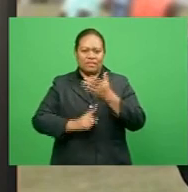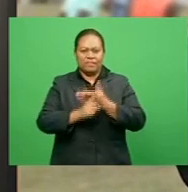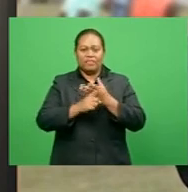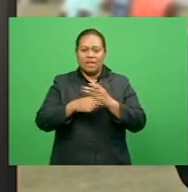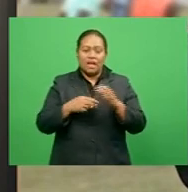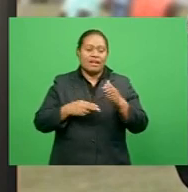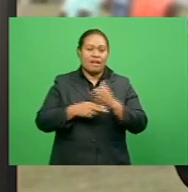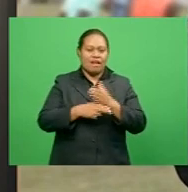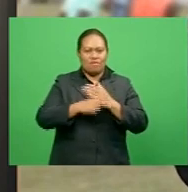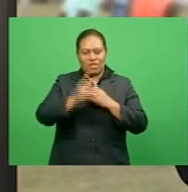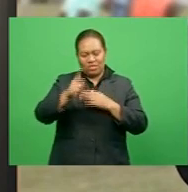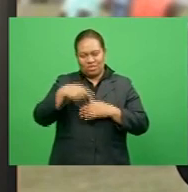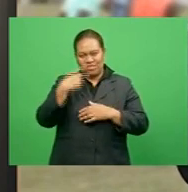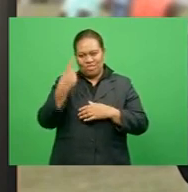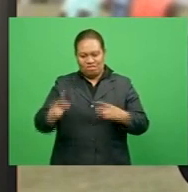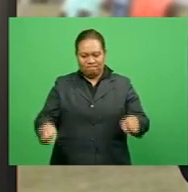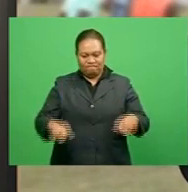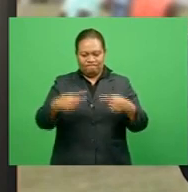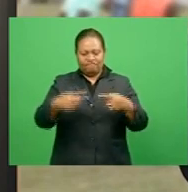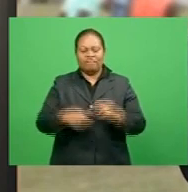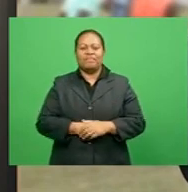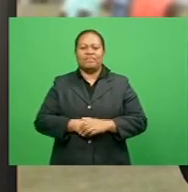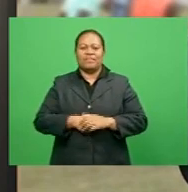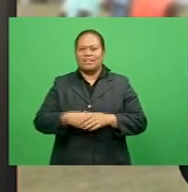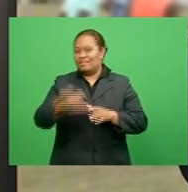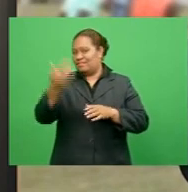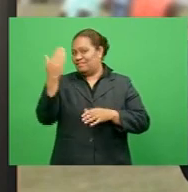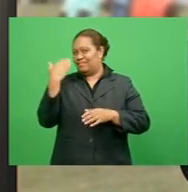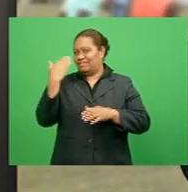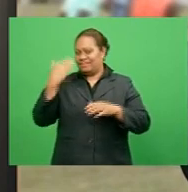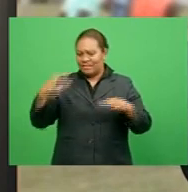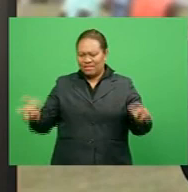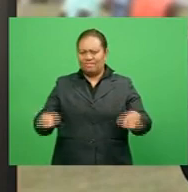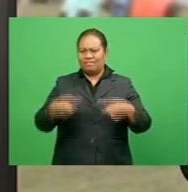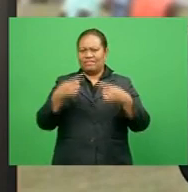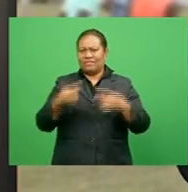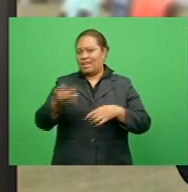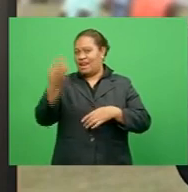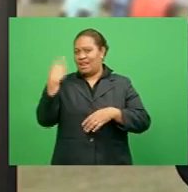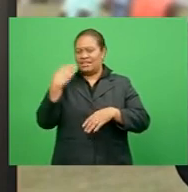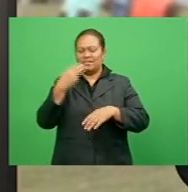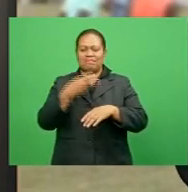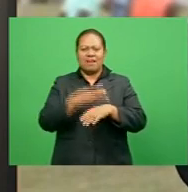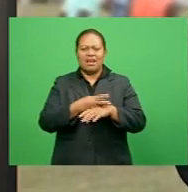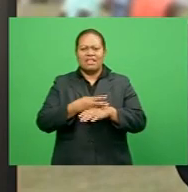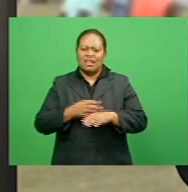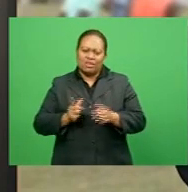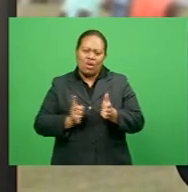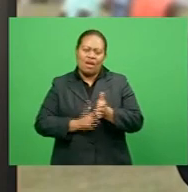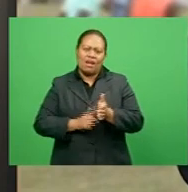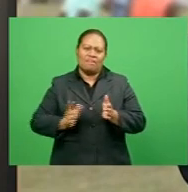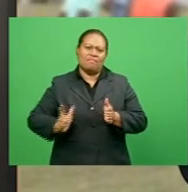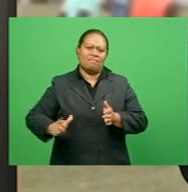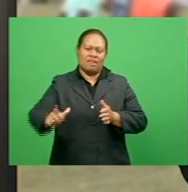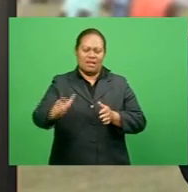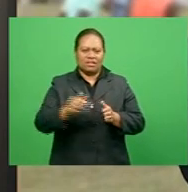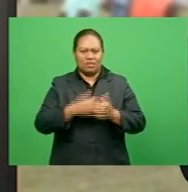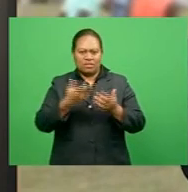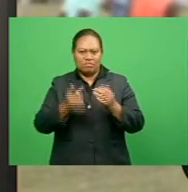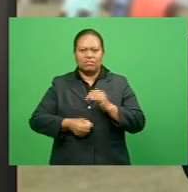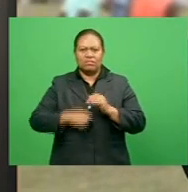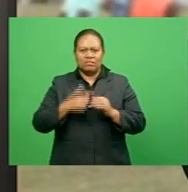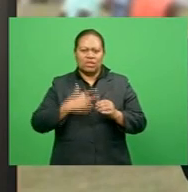NABOUTINI tomorrow. When the two sides last met in the Vodafone Premier League last month, the Mbambasing Lions were outclassed by